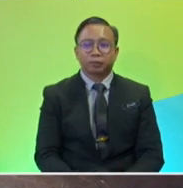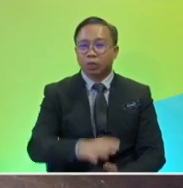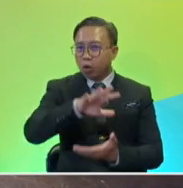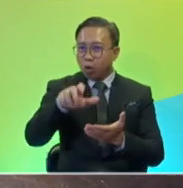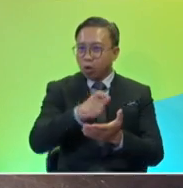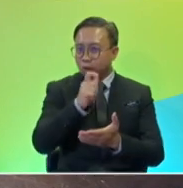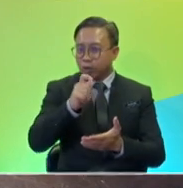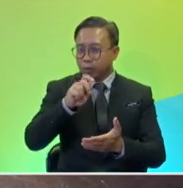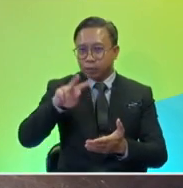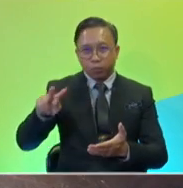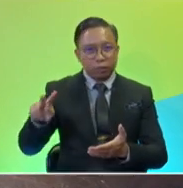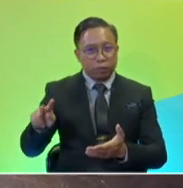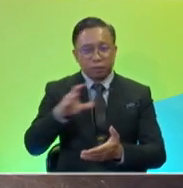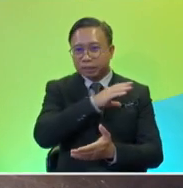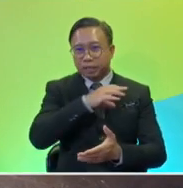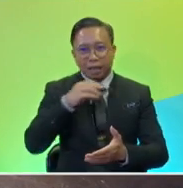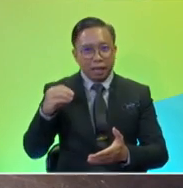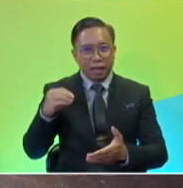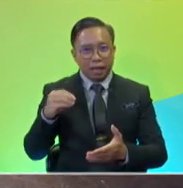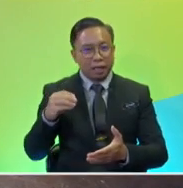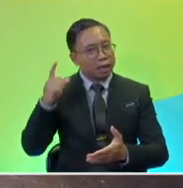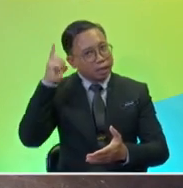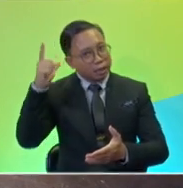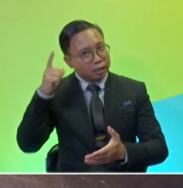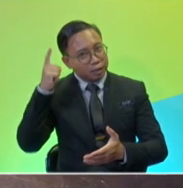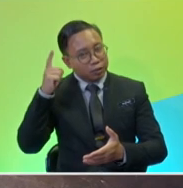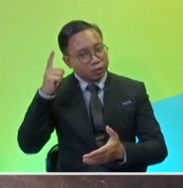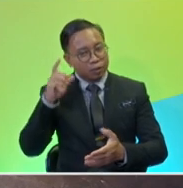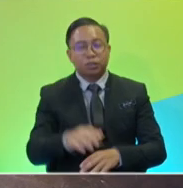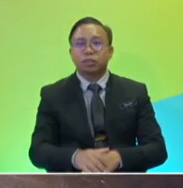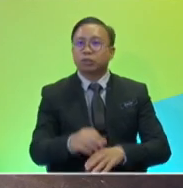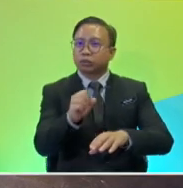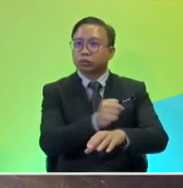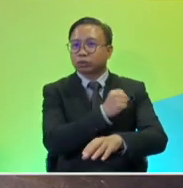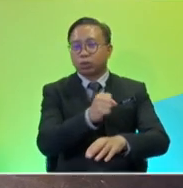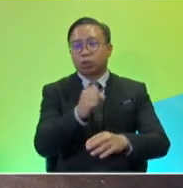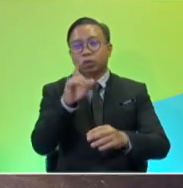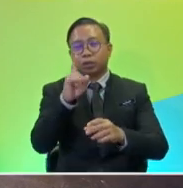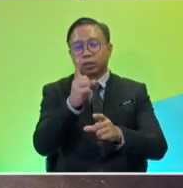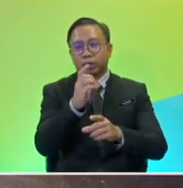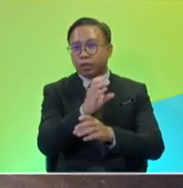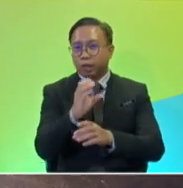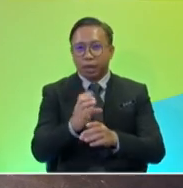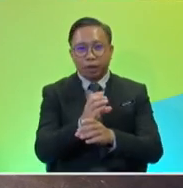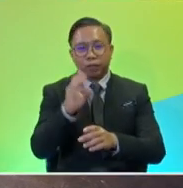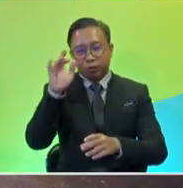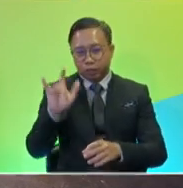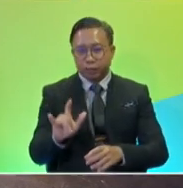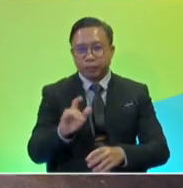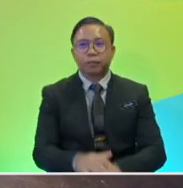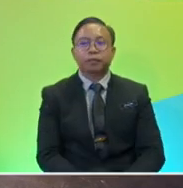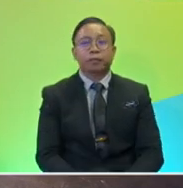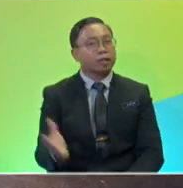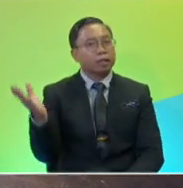pupils in Google Meet and also at home to listen to the song carefully. Okay. So let's listen carefully, everyone.